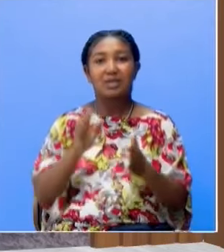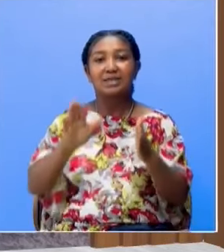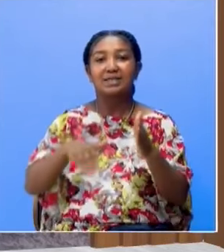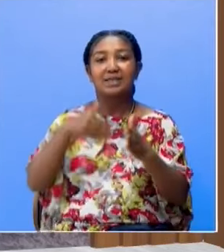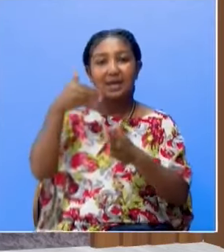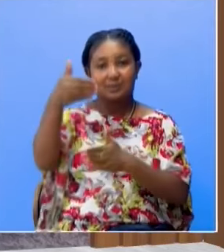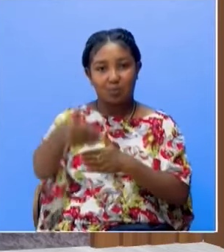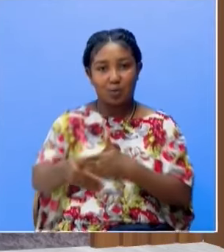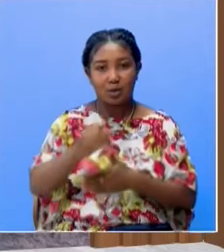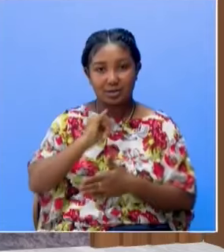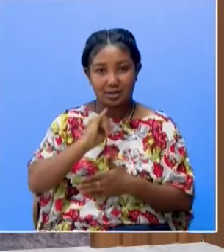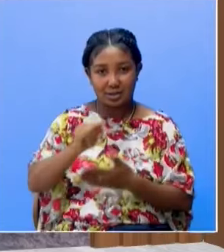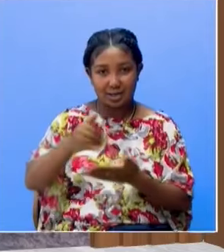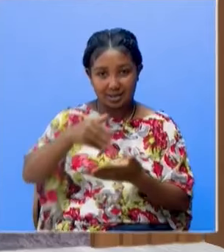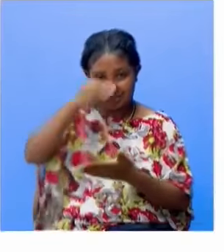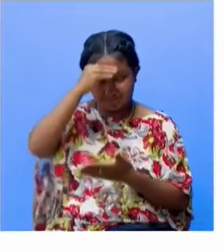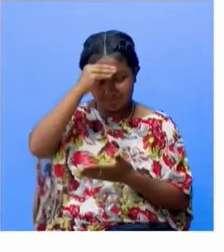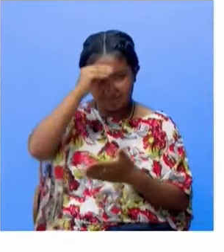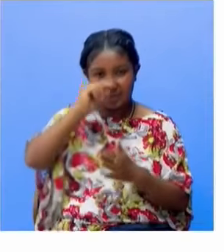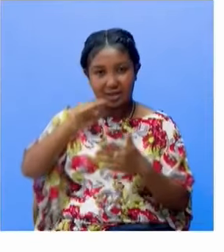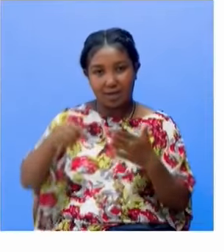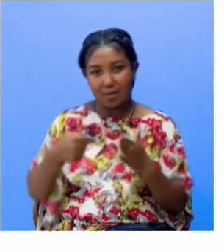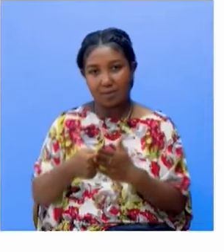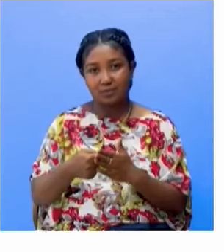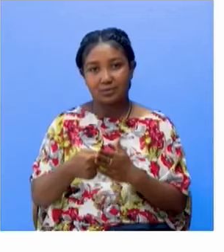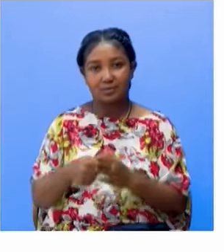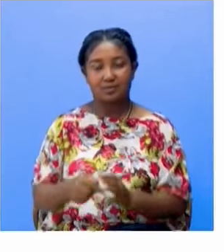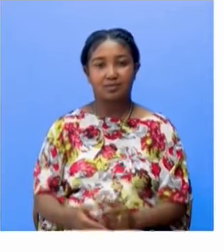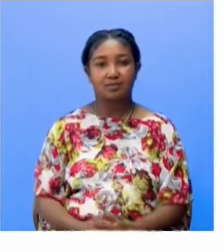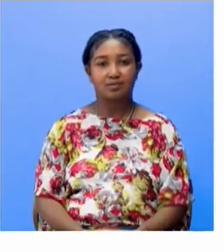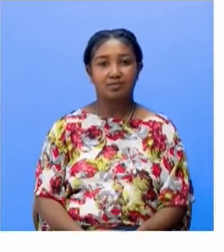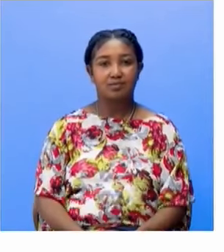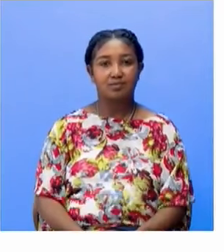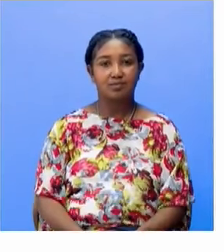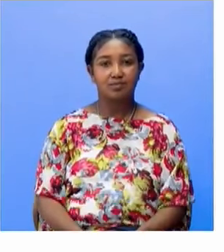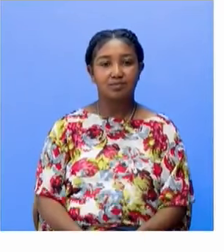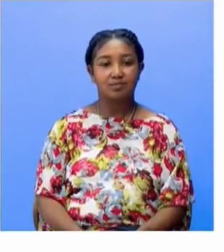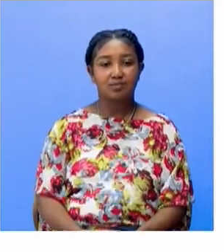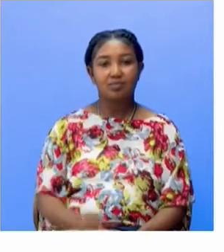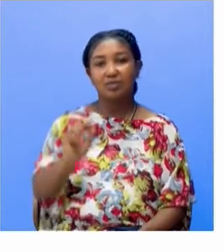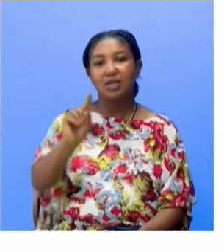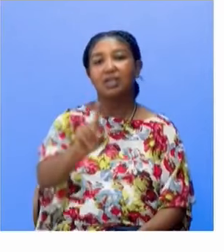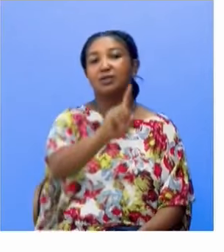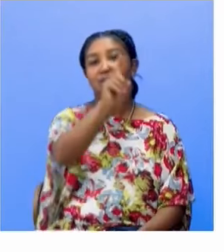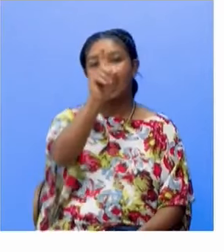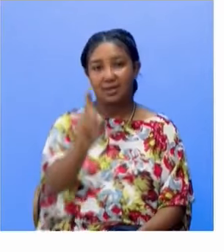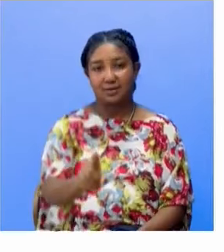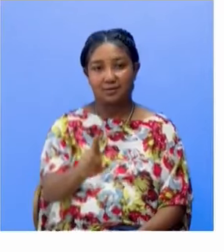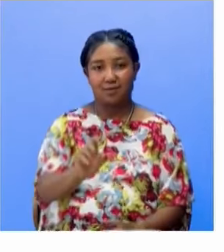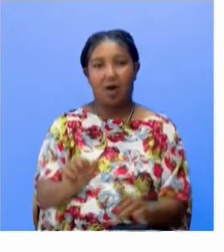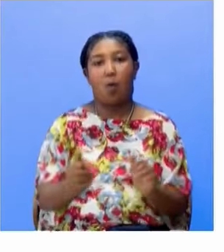point is about interrogative.